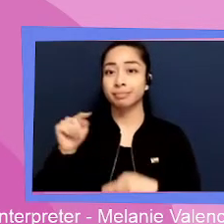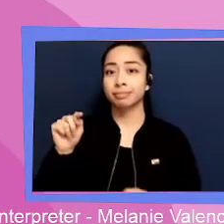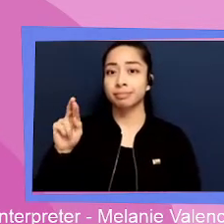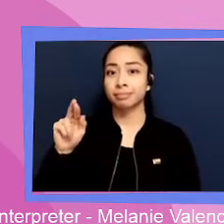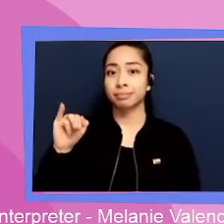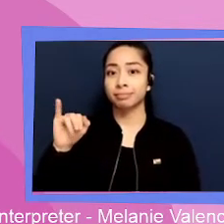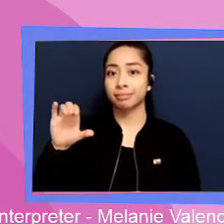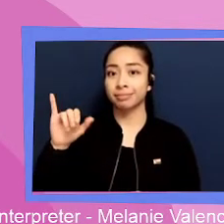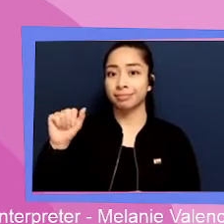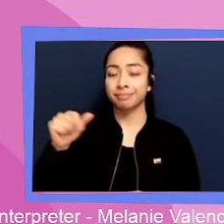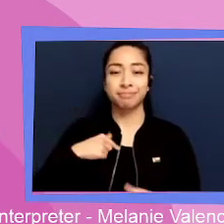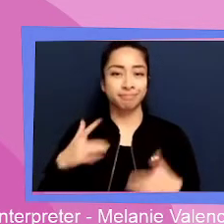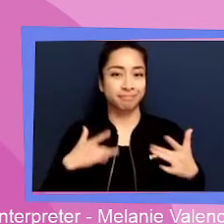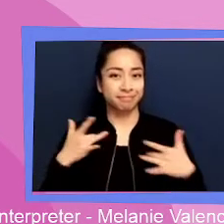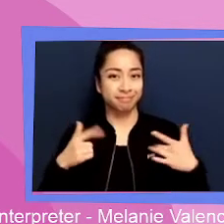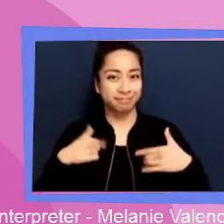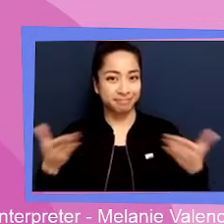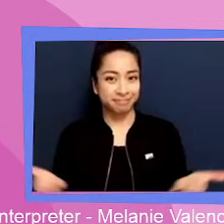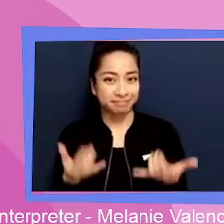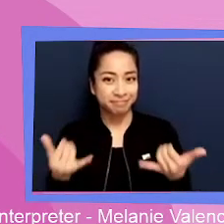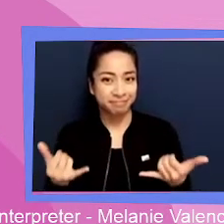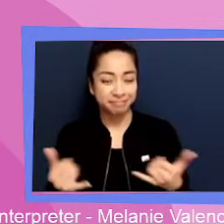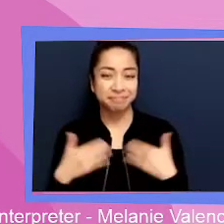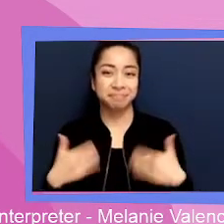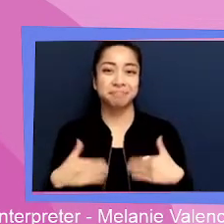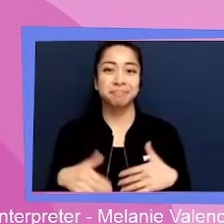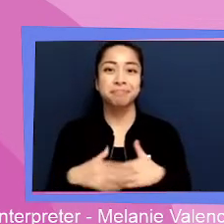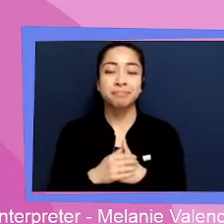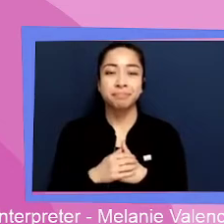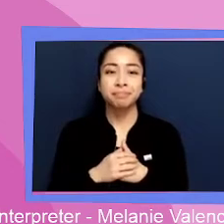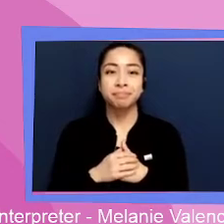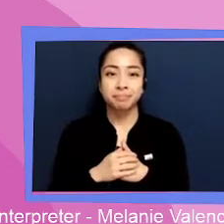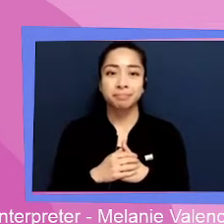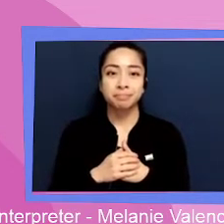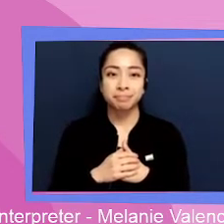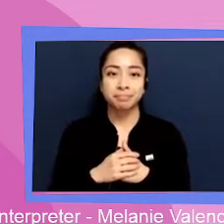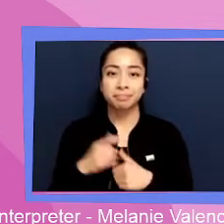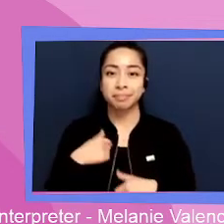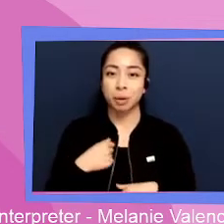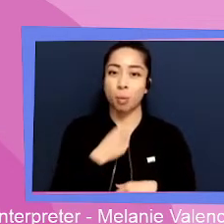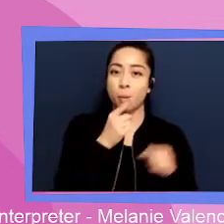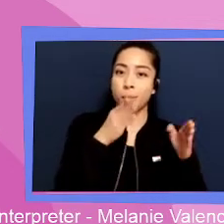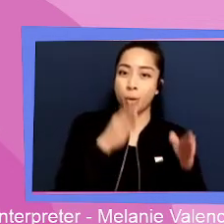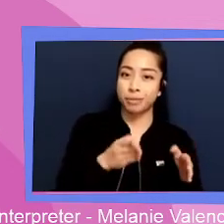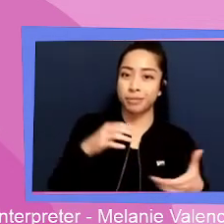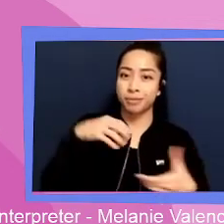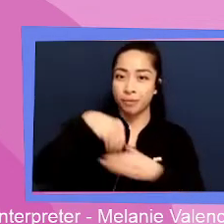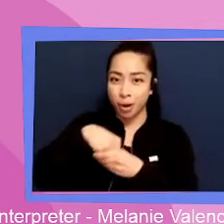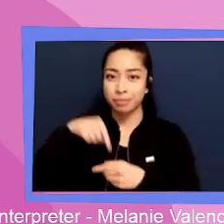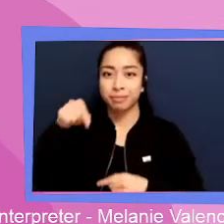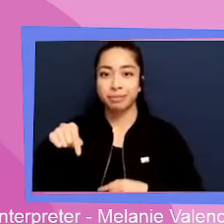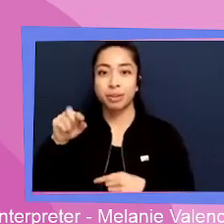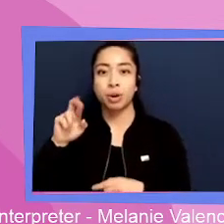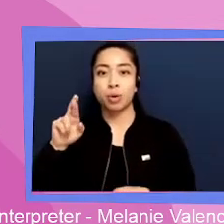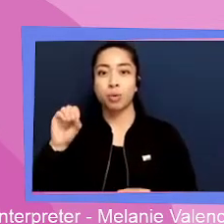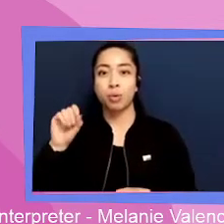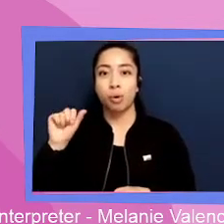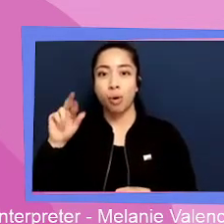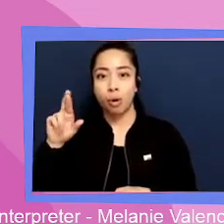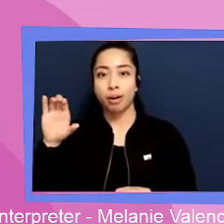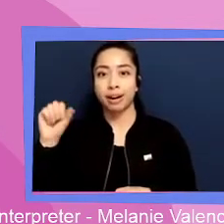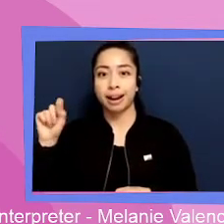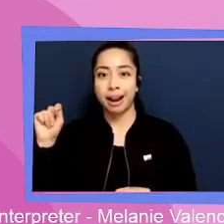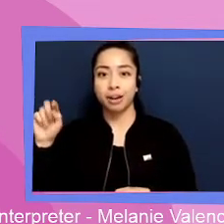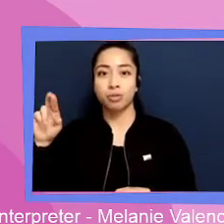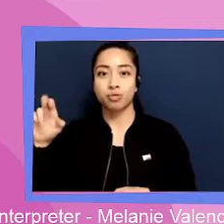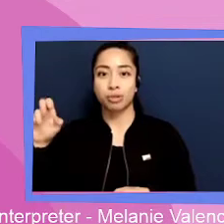and I'm really excited to be here tonight. I'm one half of Roarkat Reads, which is a queer and nerdy website and